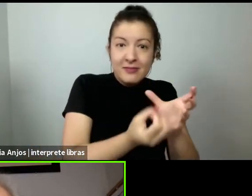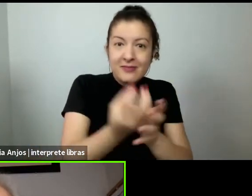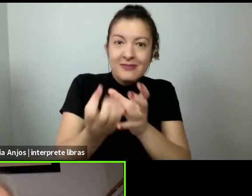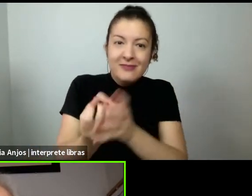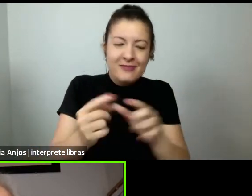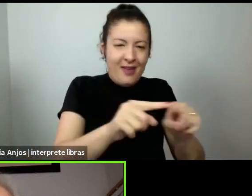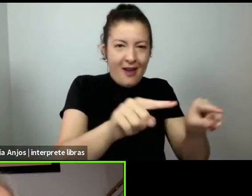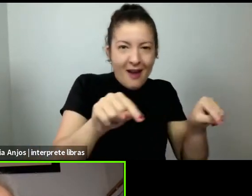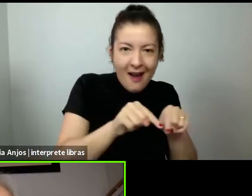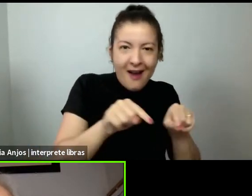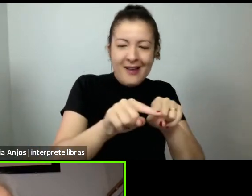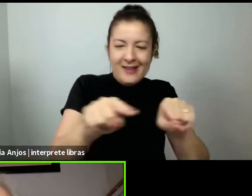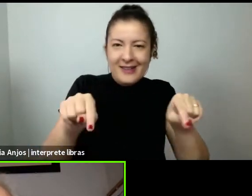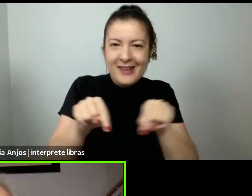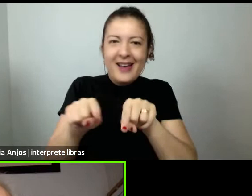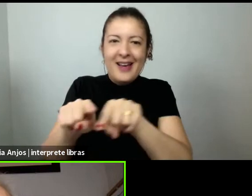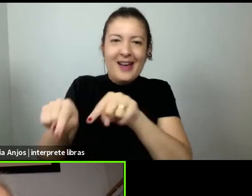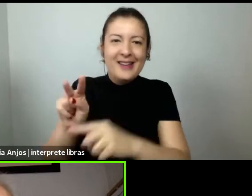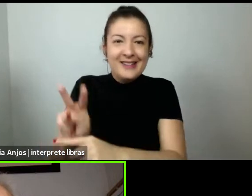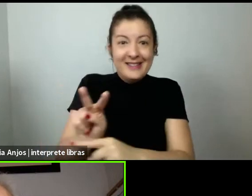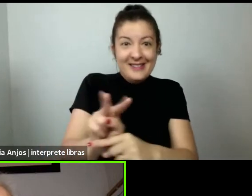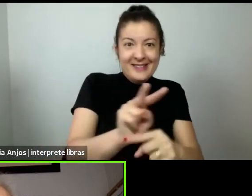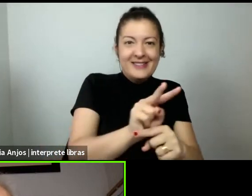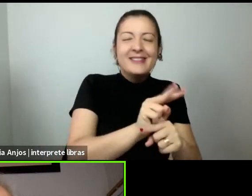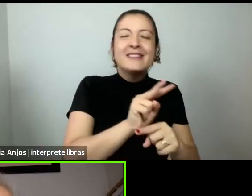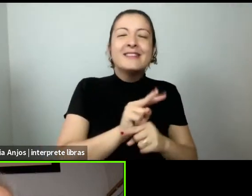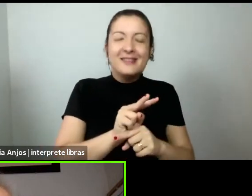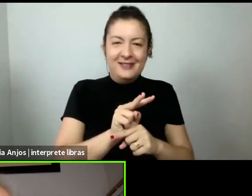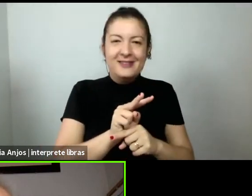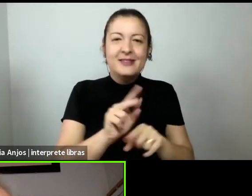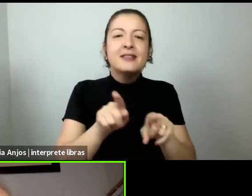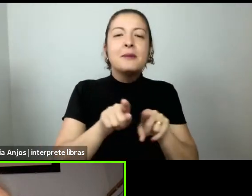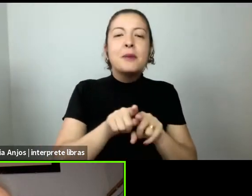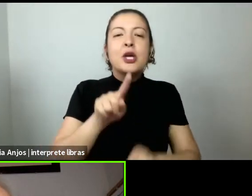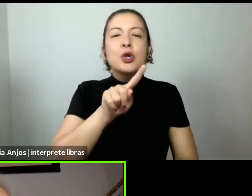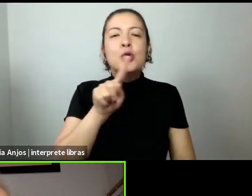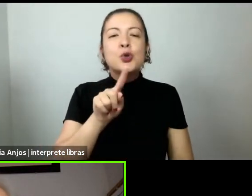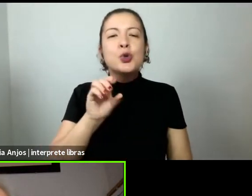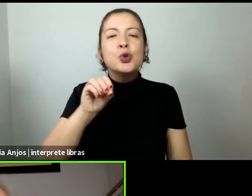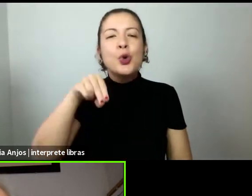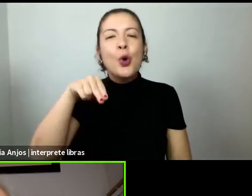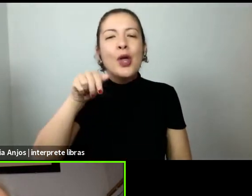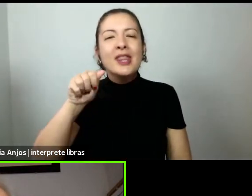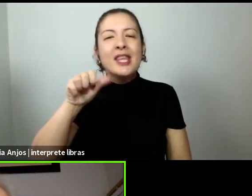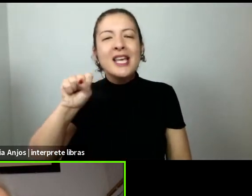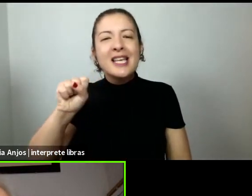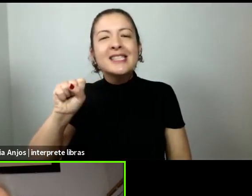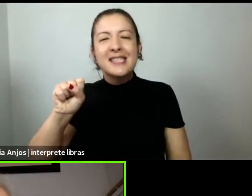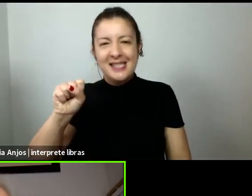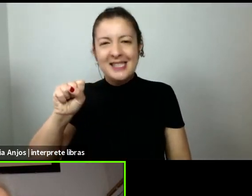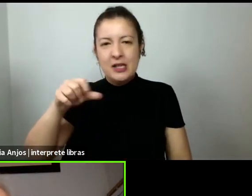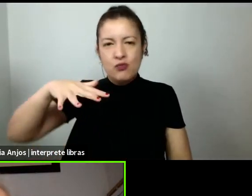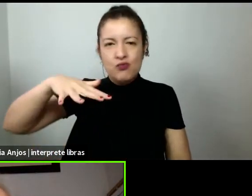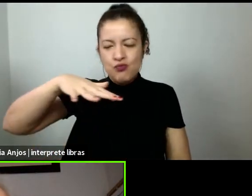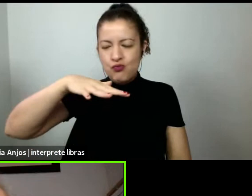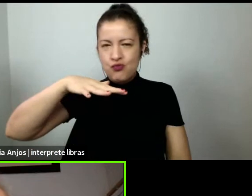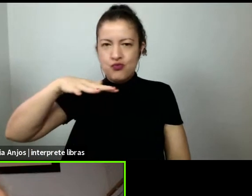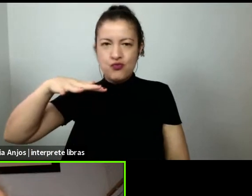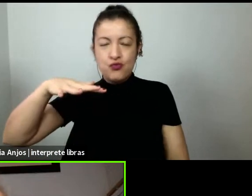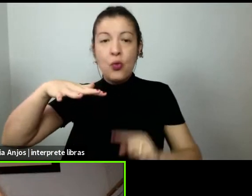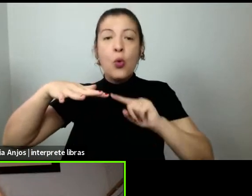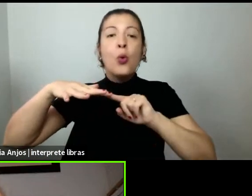protection actually can make it easier for enforcement and for education. If you're trying